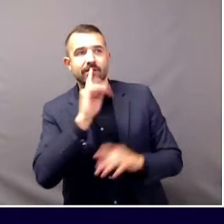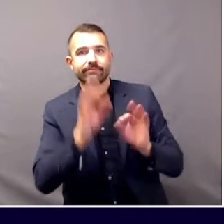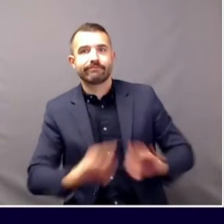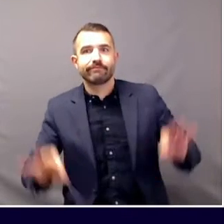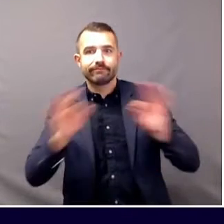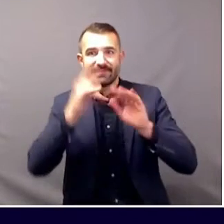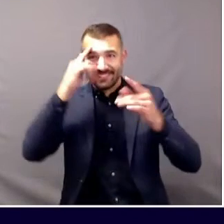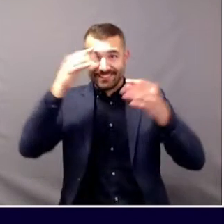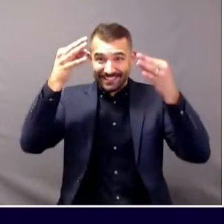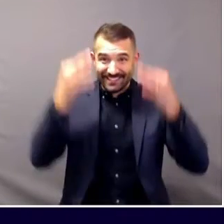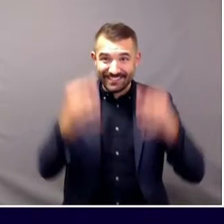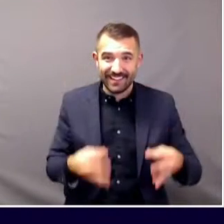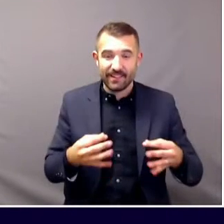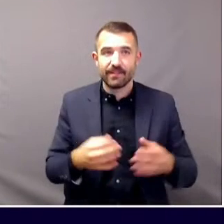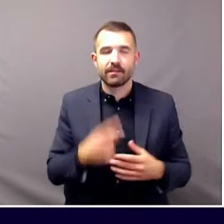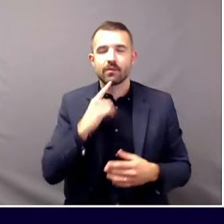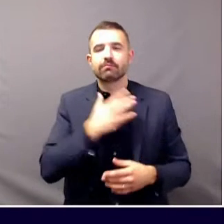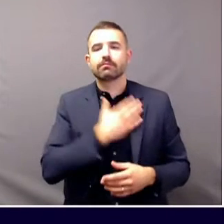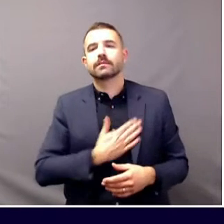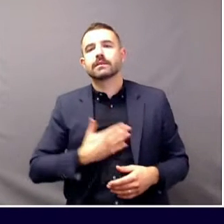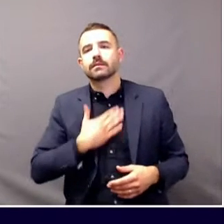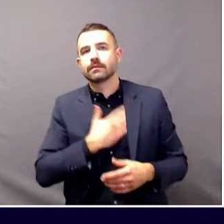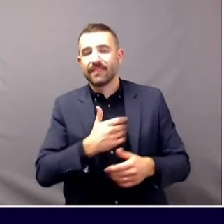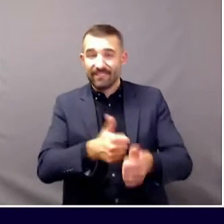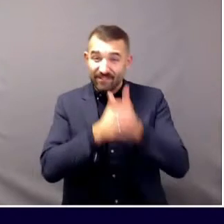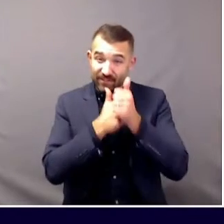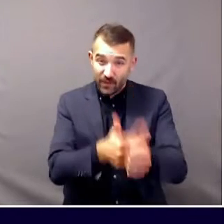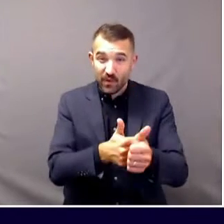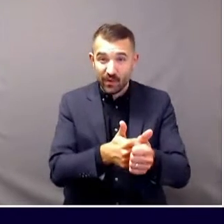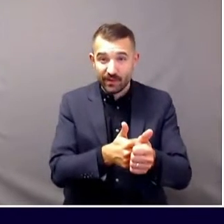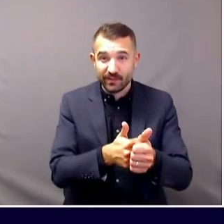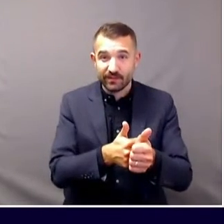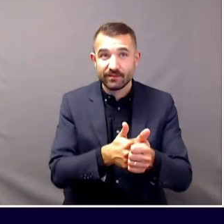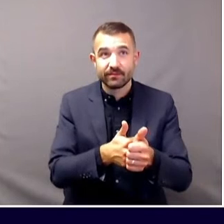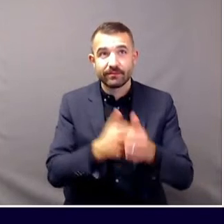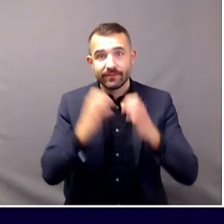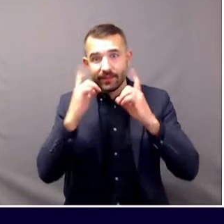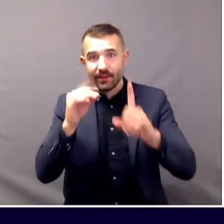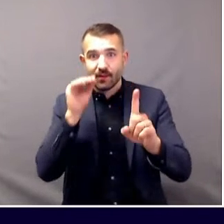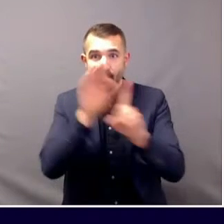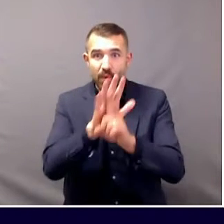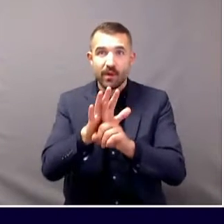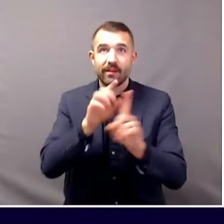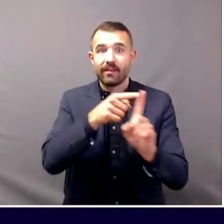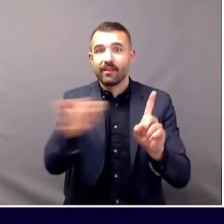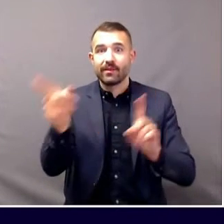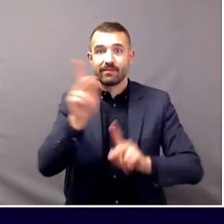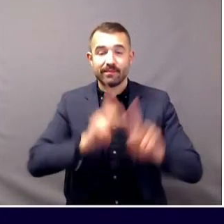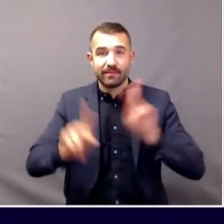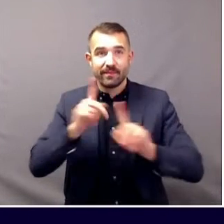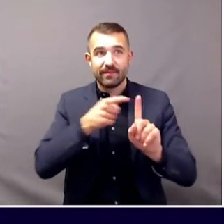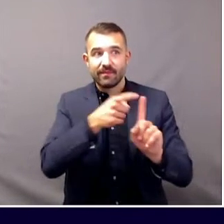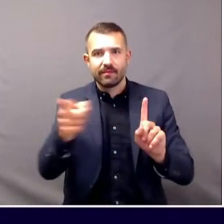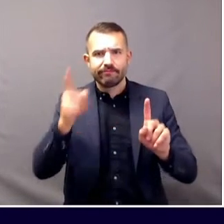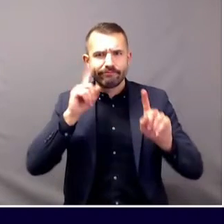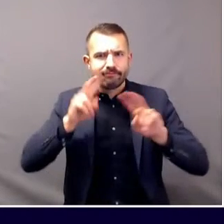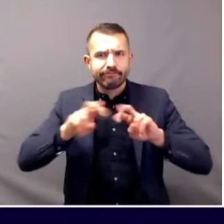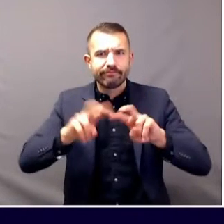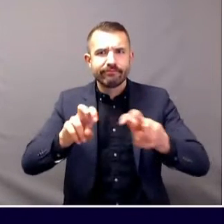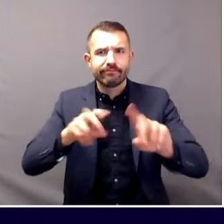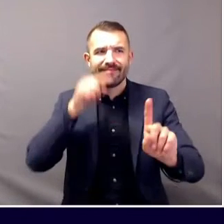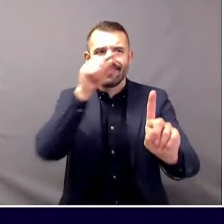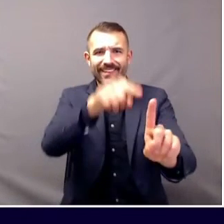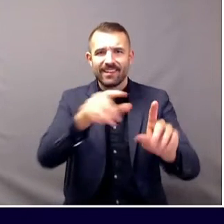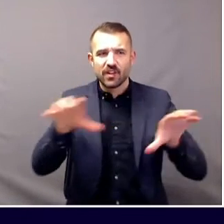are looking at every different option out there to assess, is it effective? Will it work in Maine? And what is our next